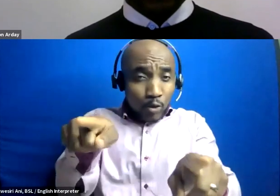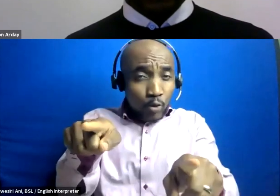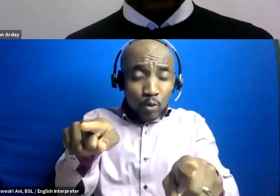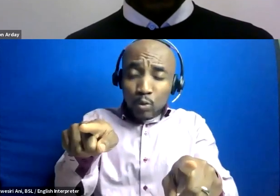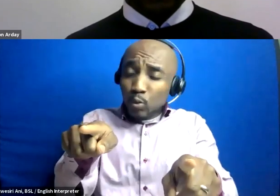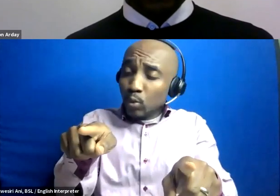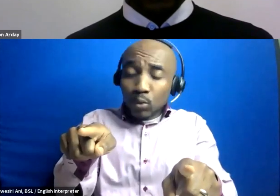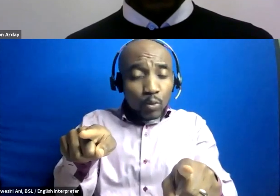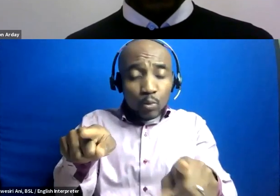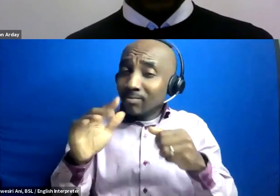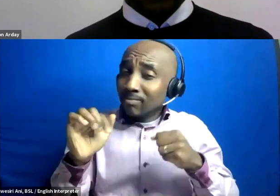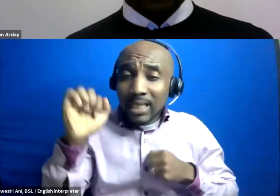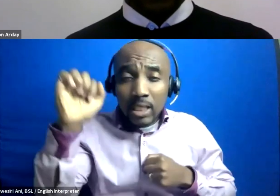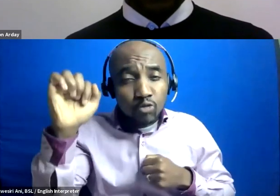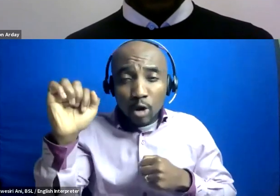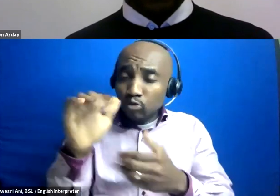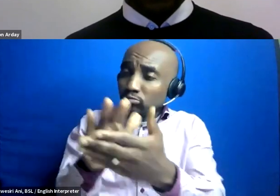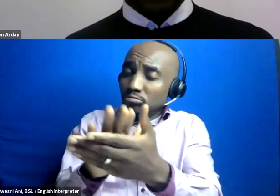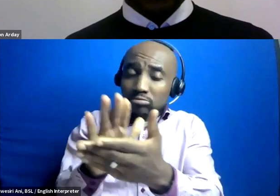legends and heroes, and